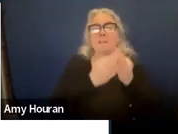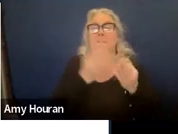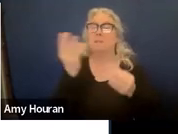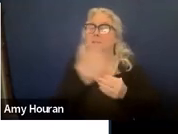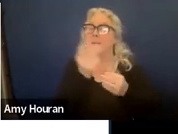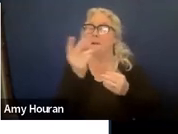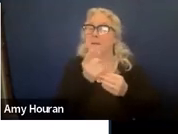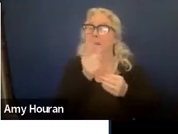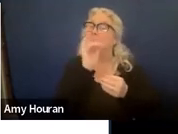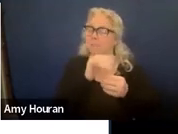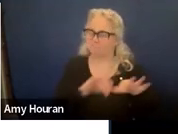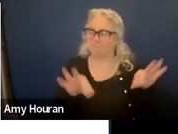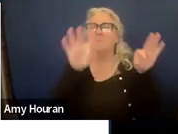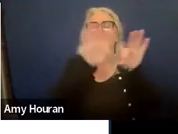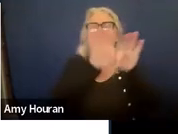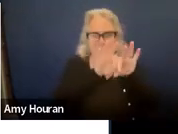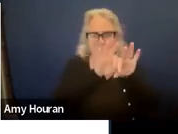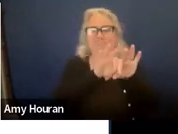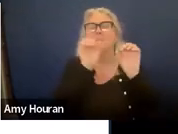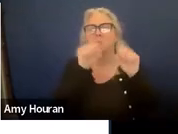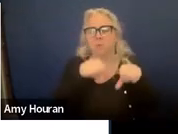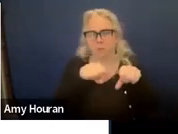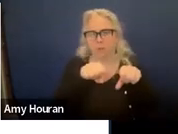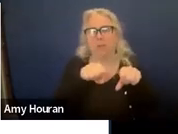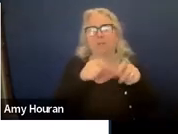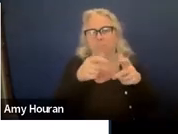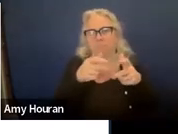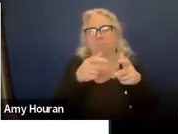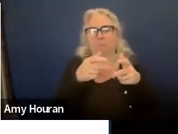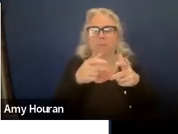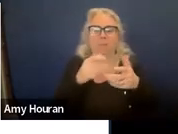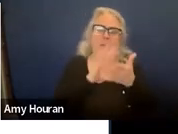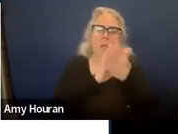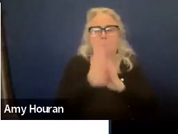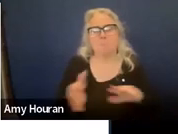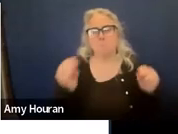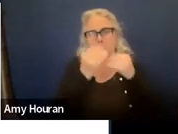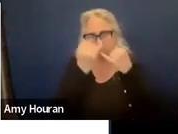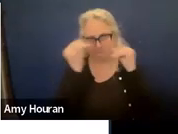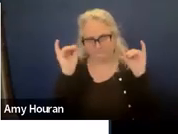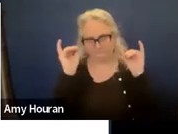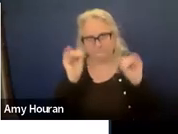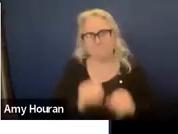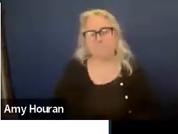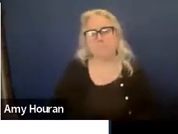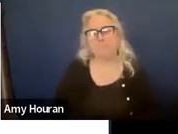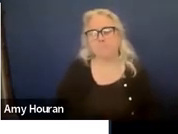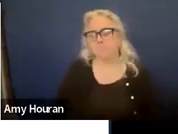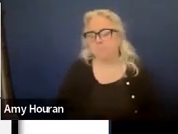all important things to get towards independence.